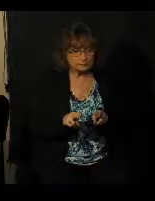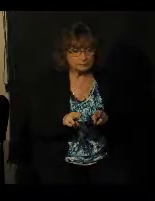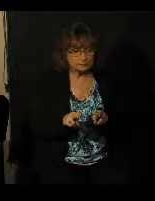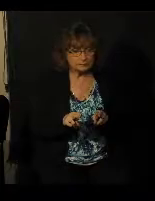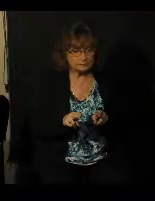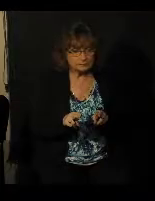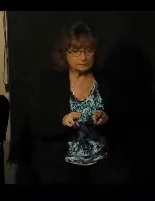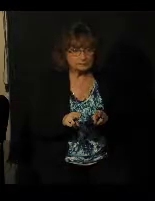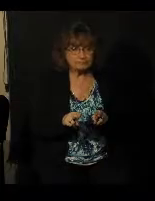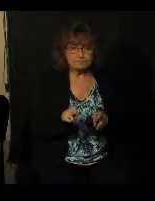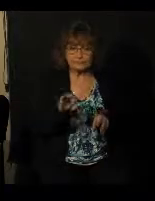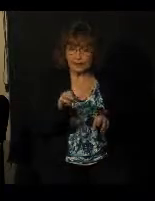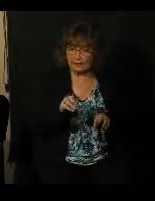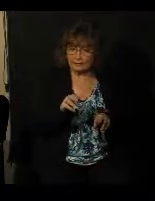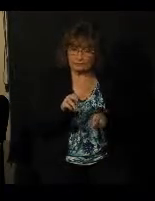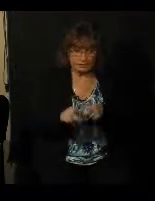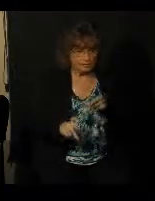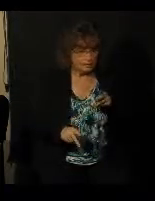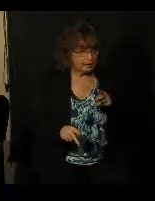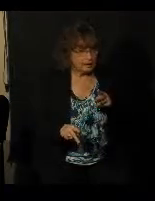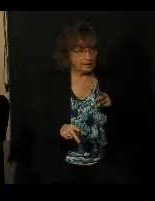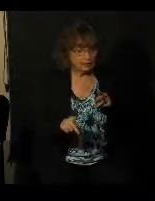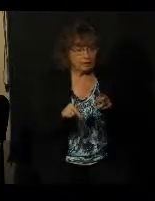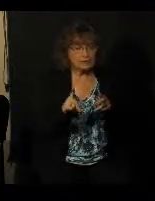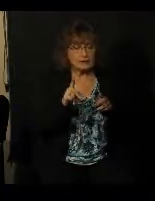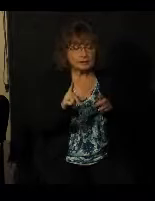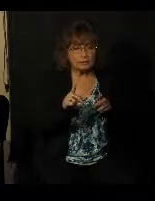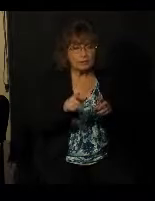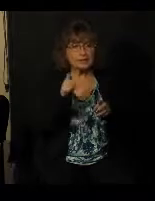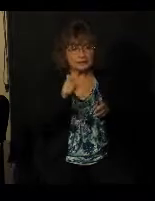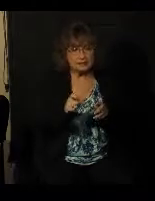if they won't work, they shouldn't eat.